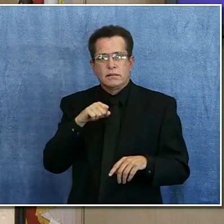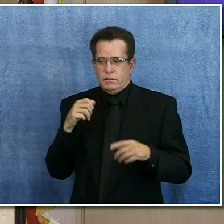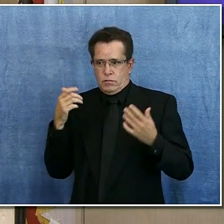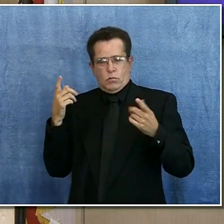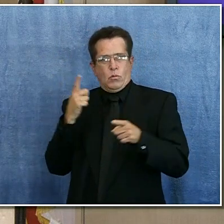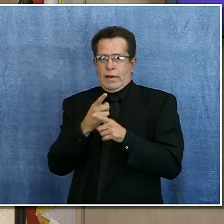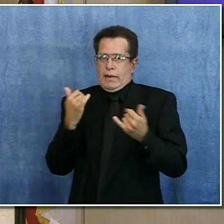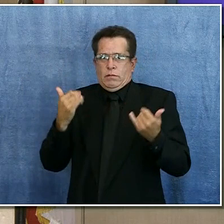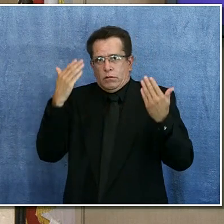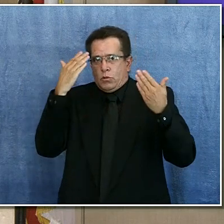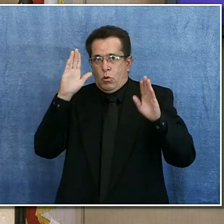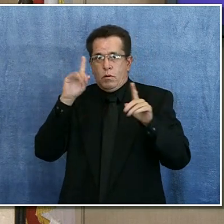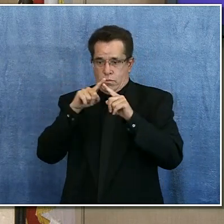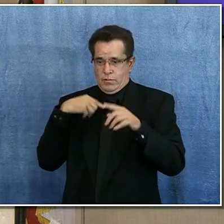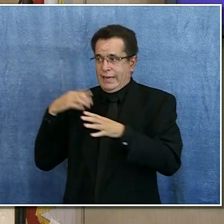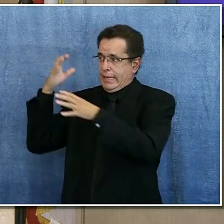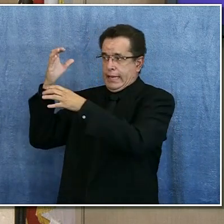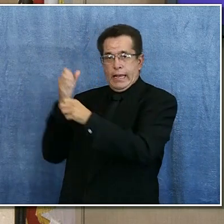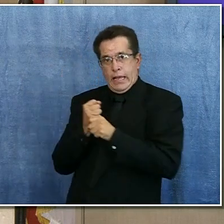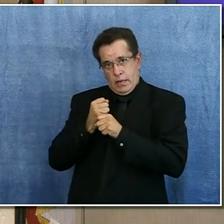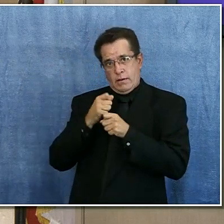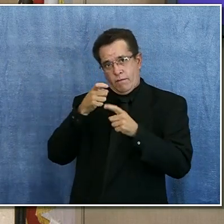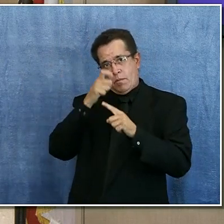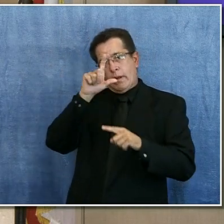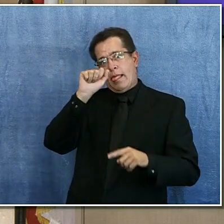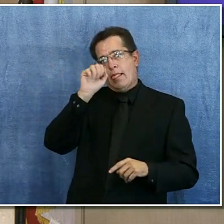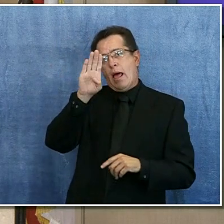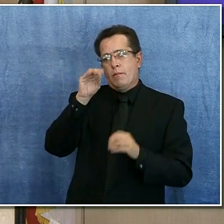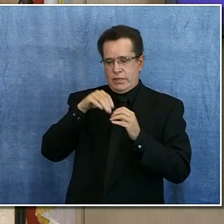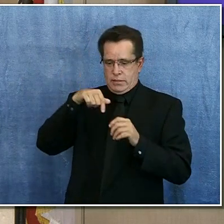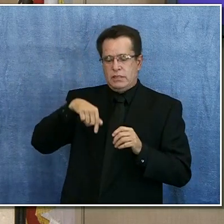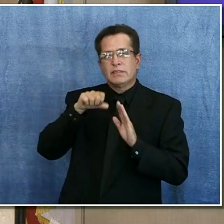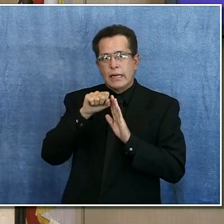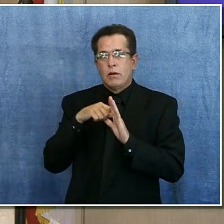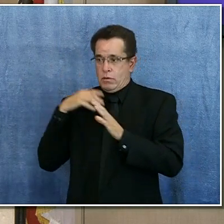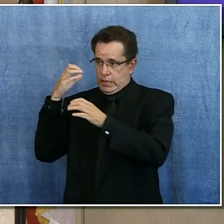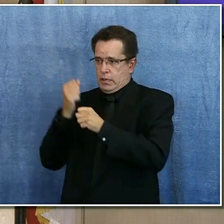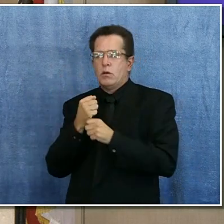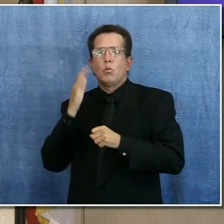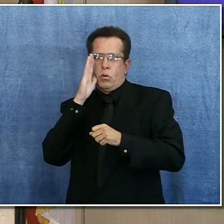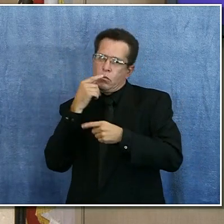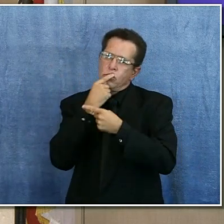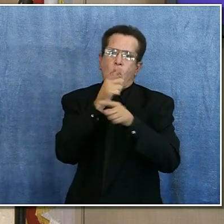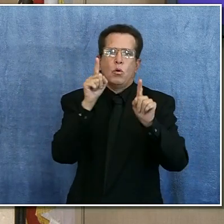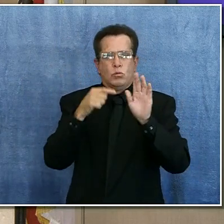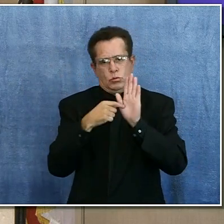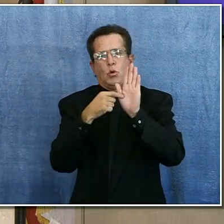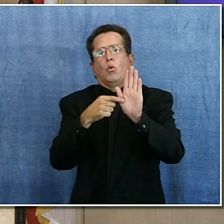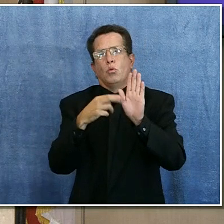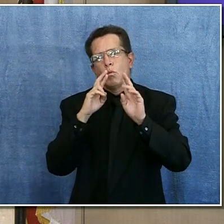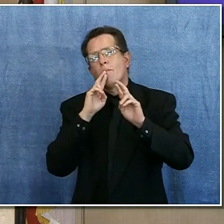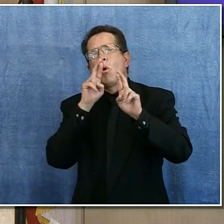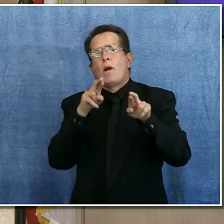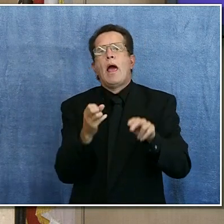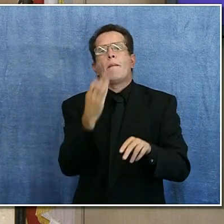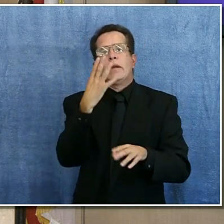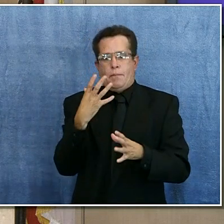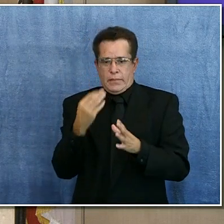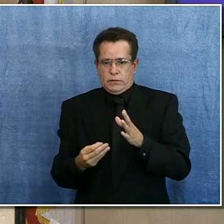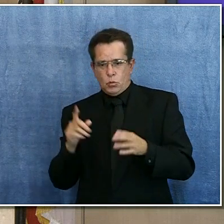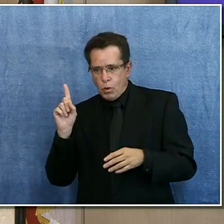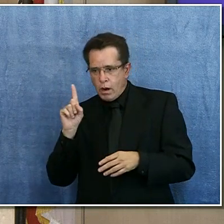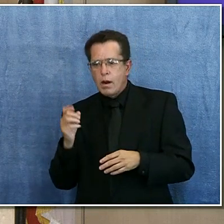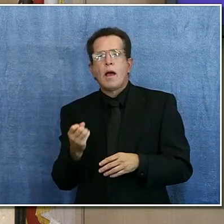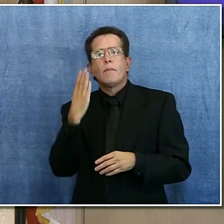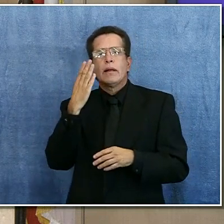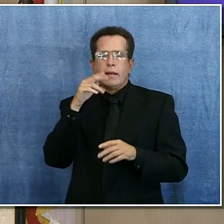positives. But when we get the missing data from the commercial labs in the state of California, we will report how many cases were missing, how many were negative and